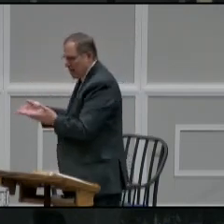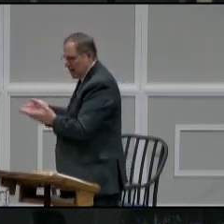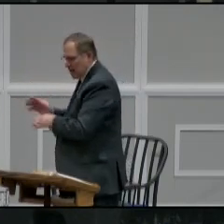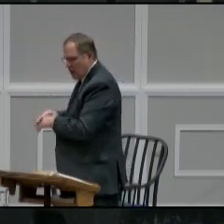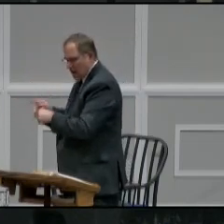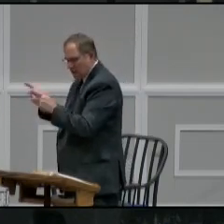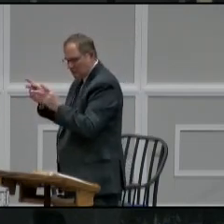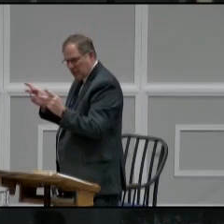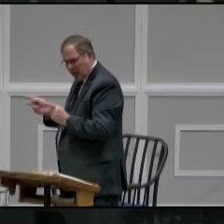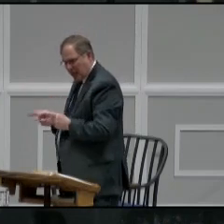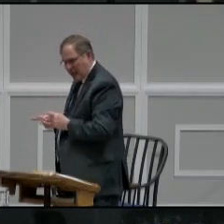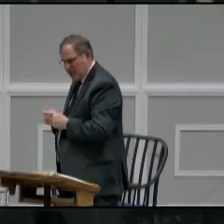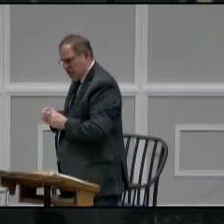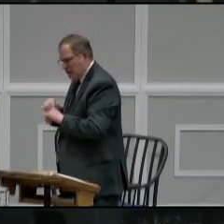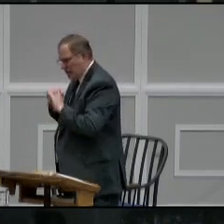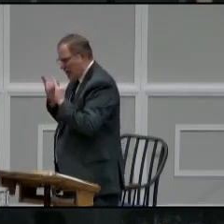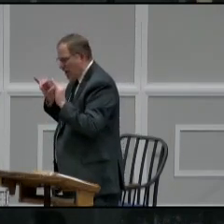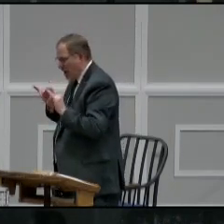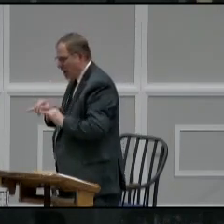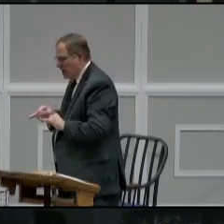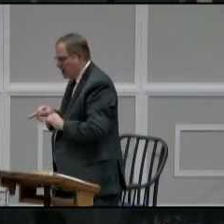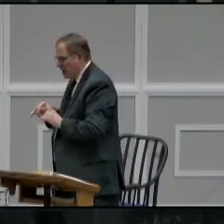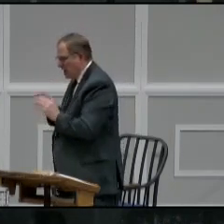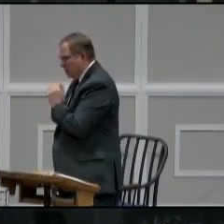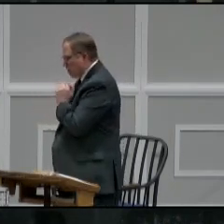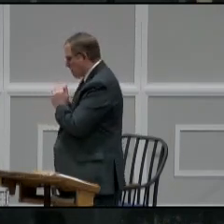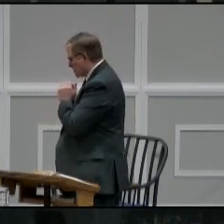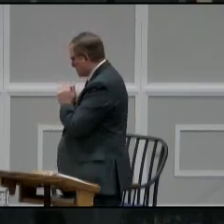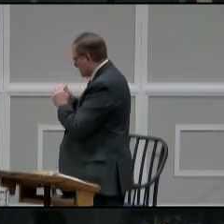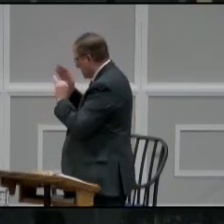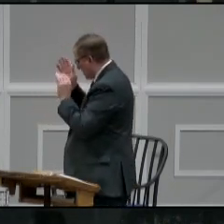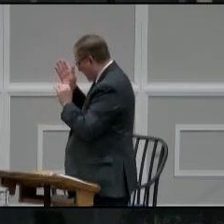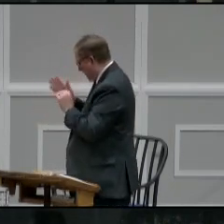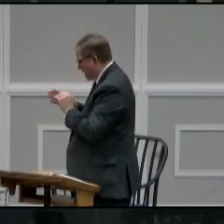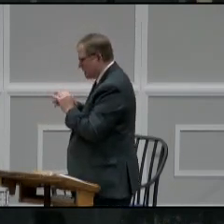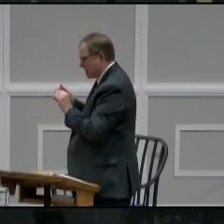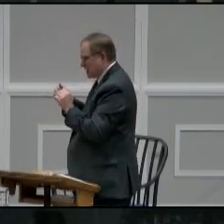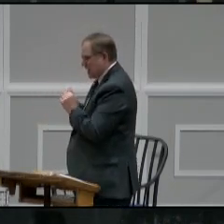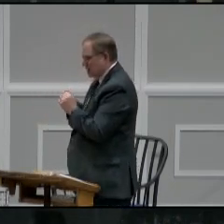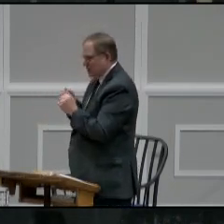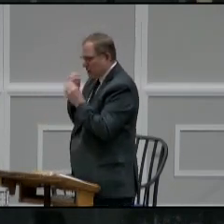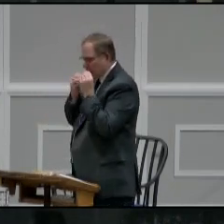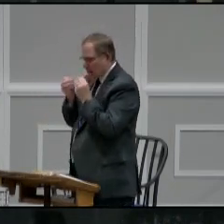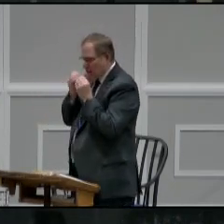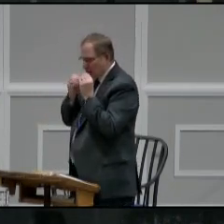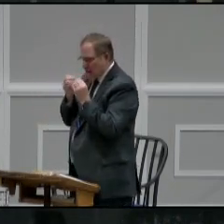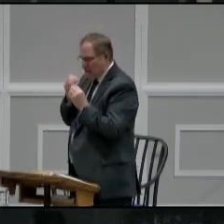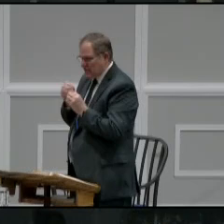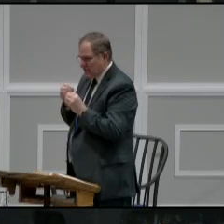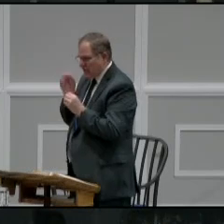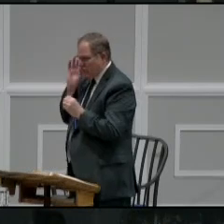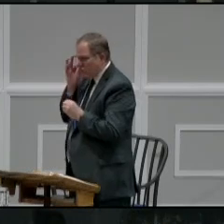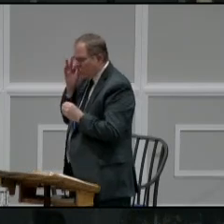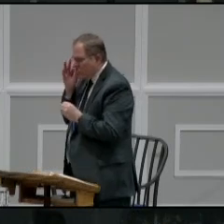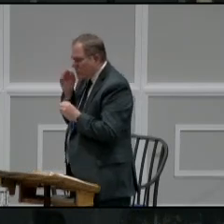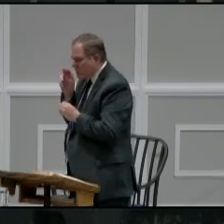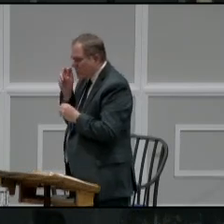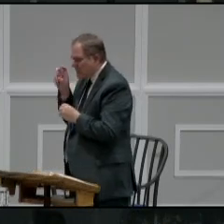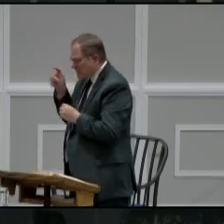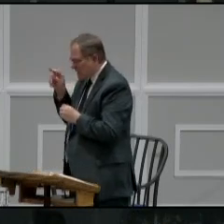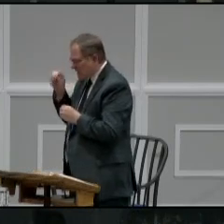know, we all come over and we worship the god together. And then we eat the food." And they were just explaining to us some of all that went on